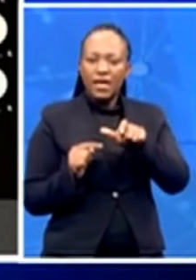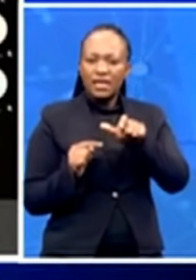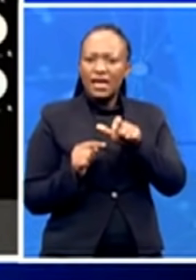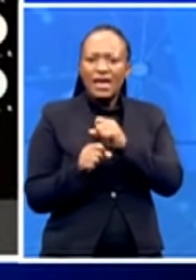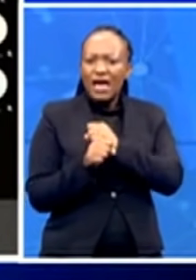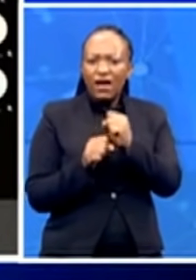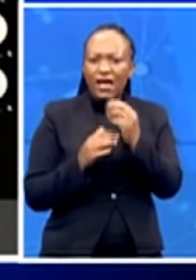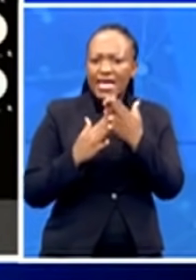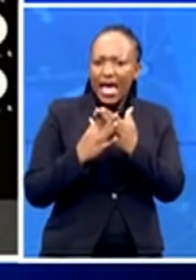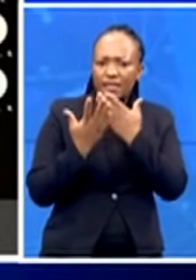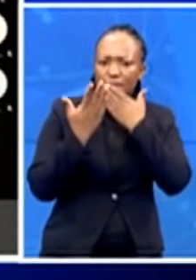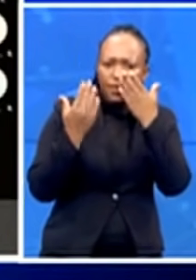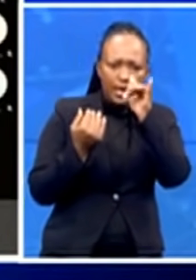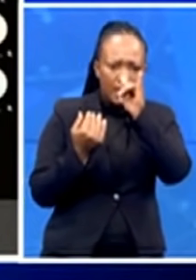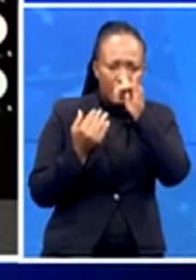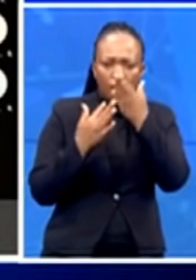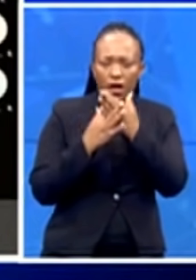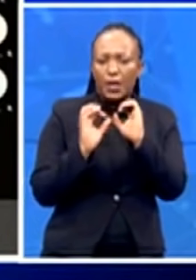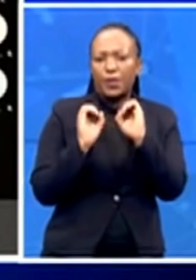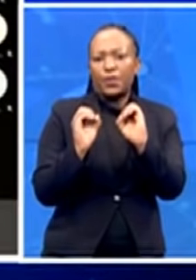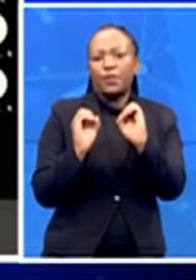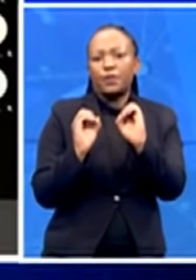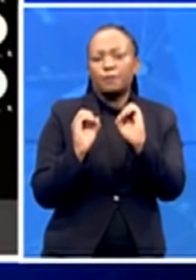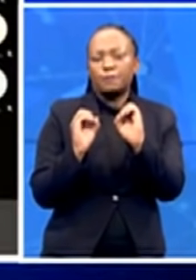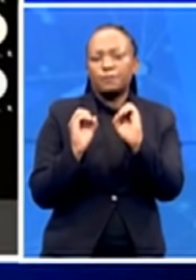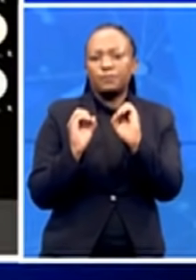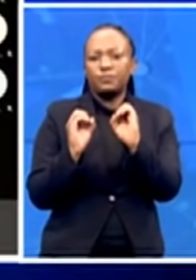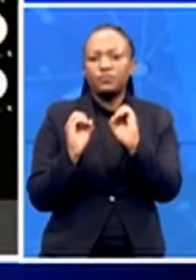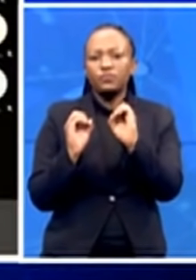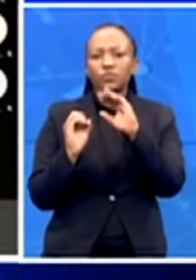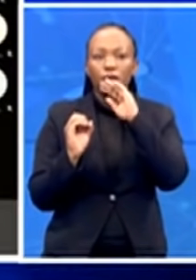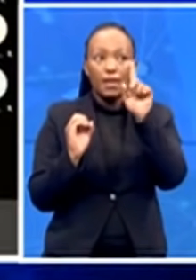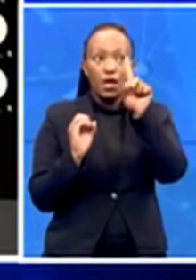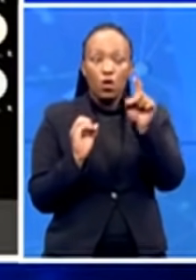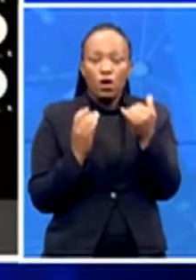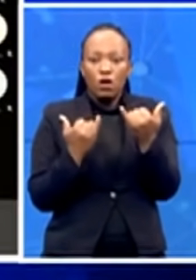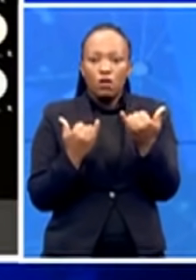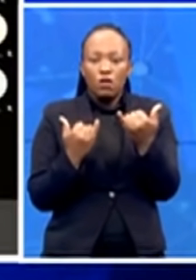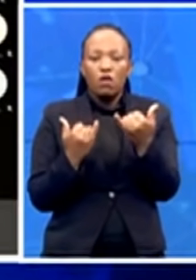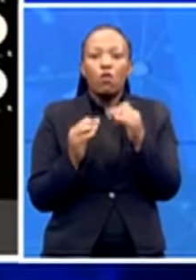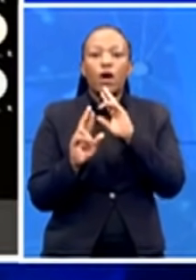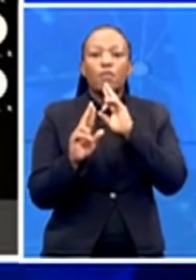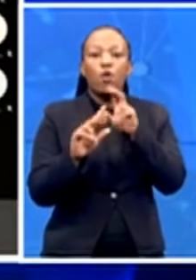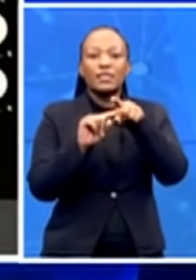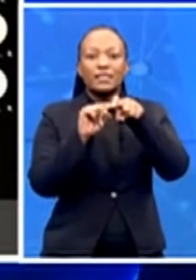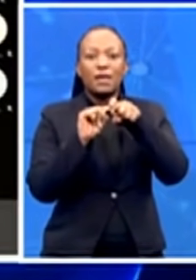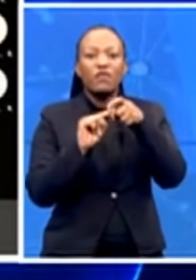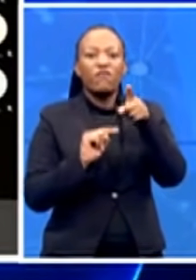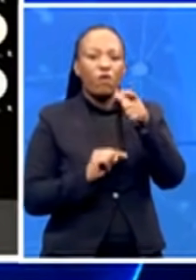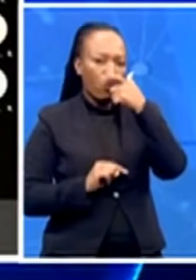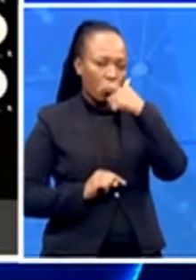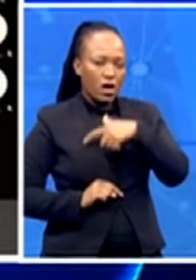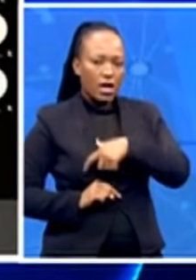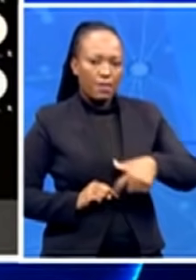disposes of the question around the purported suspension of Mr. Ramaphosa, and the last issue is that of the